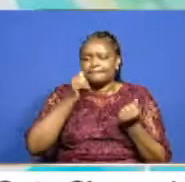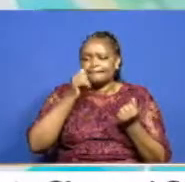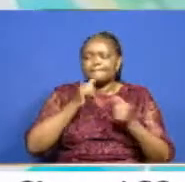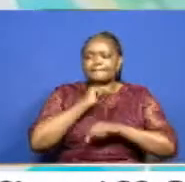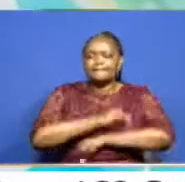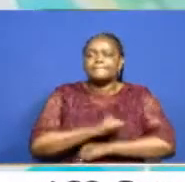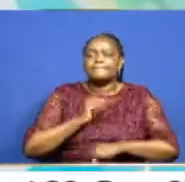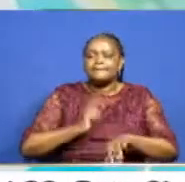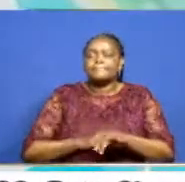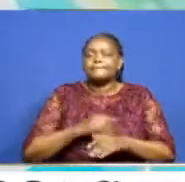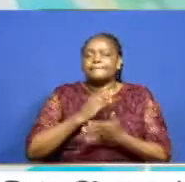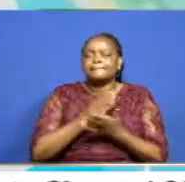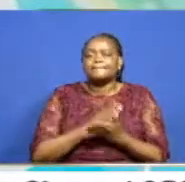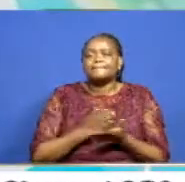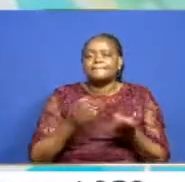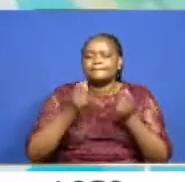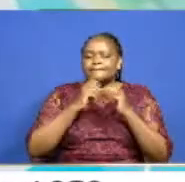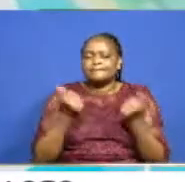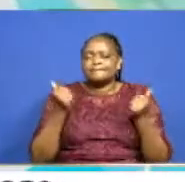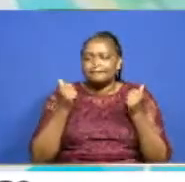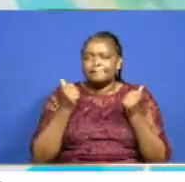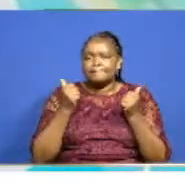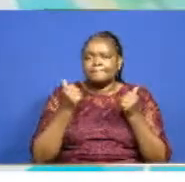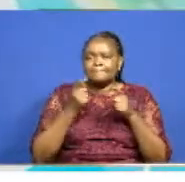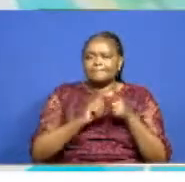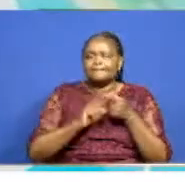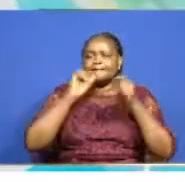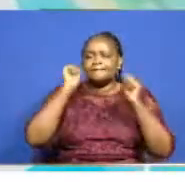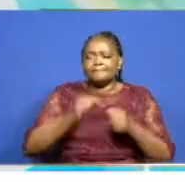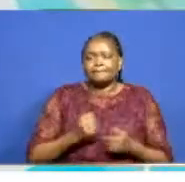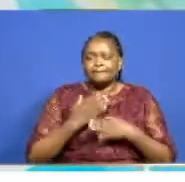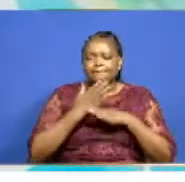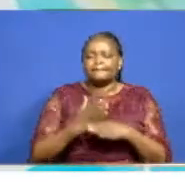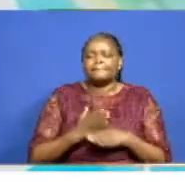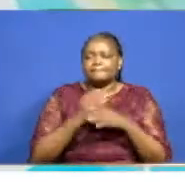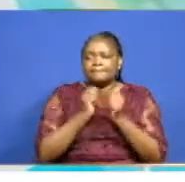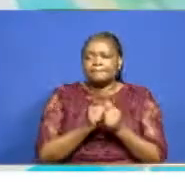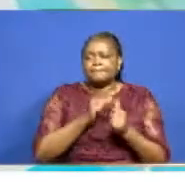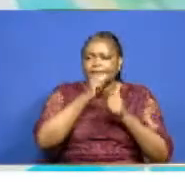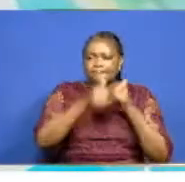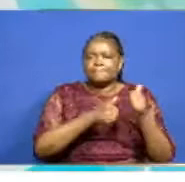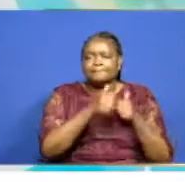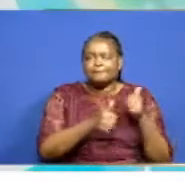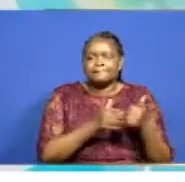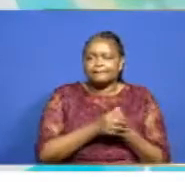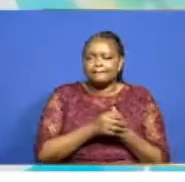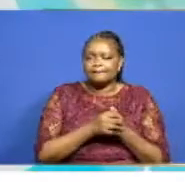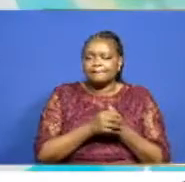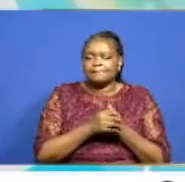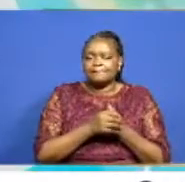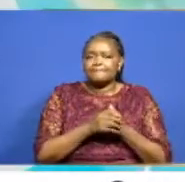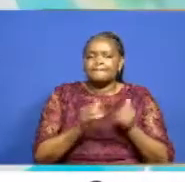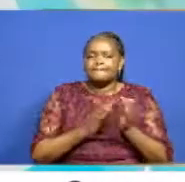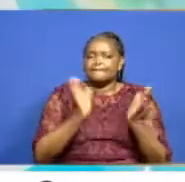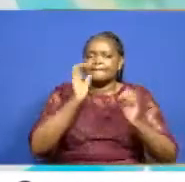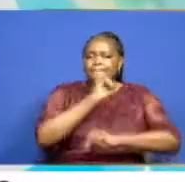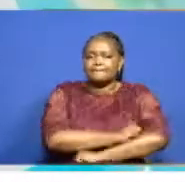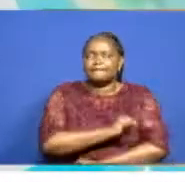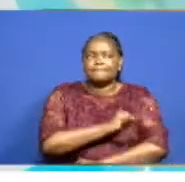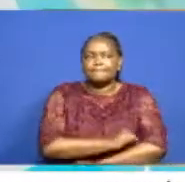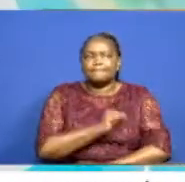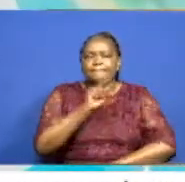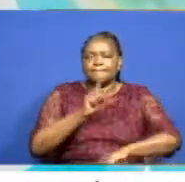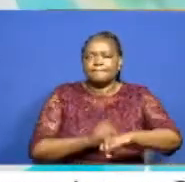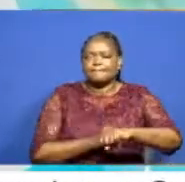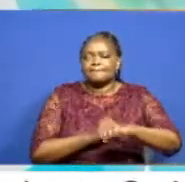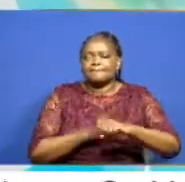once it is up and running from the private sector, it can also be shared with those in the public schools. At this point in time, we